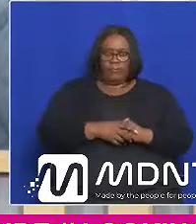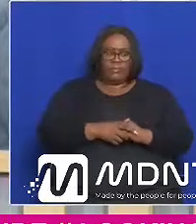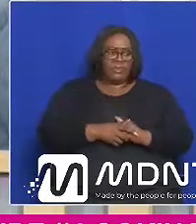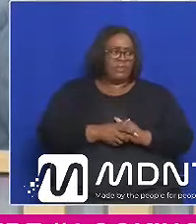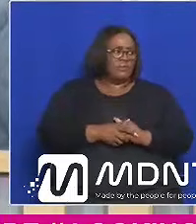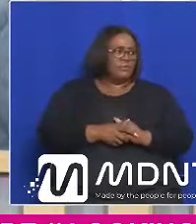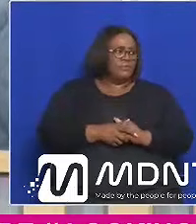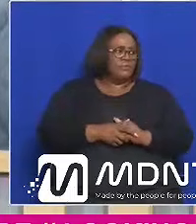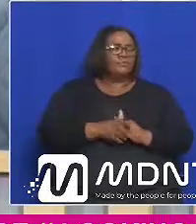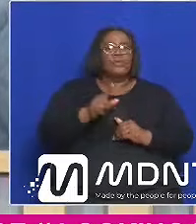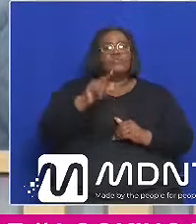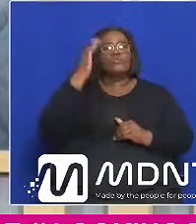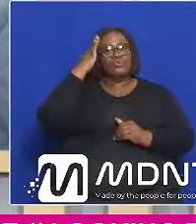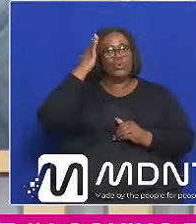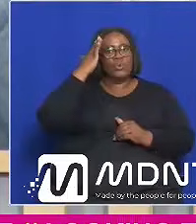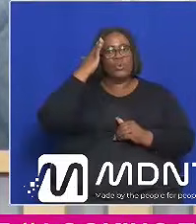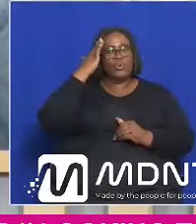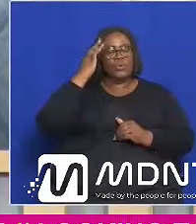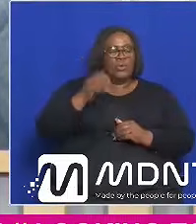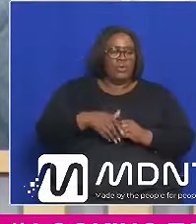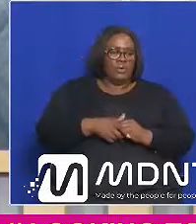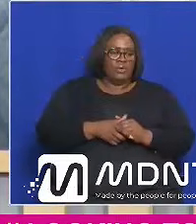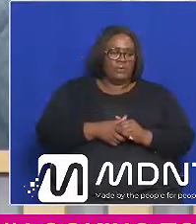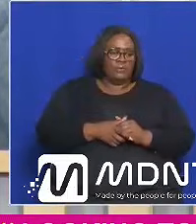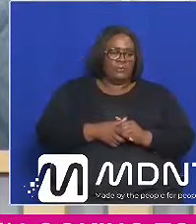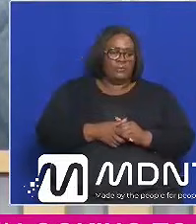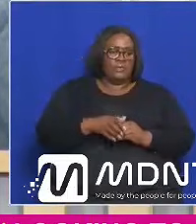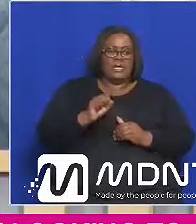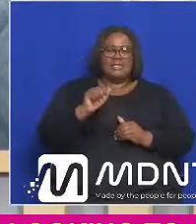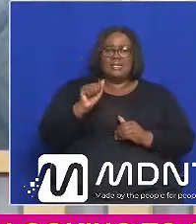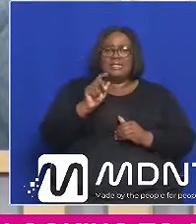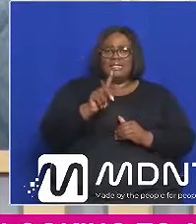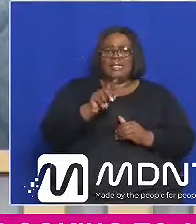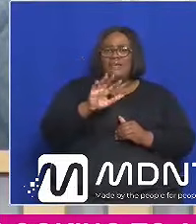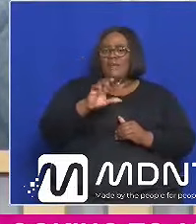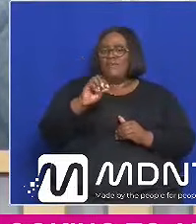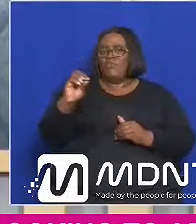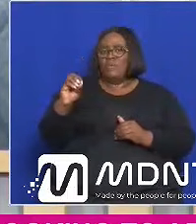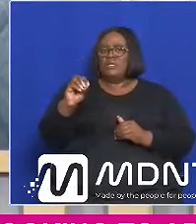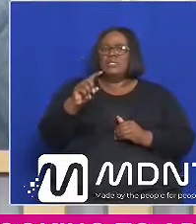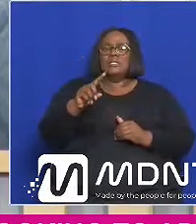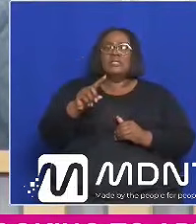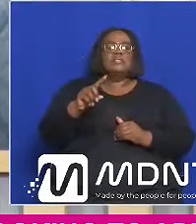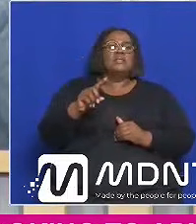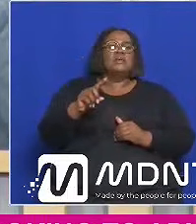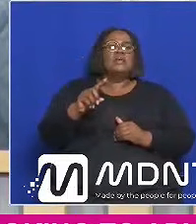know, the SAD 500 is a customs declaration form.